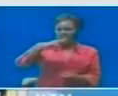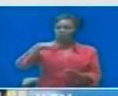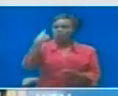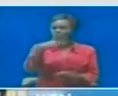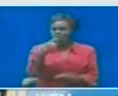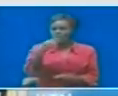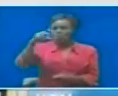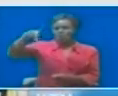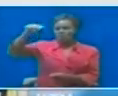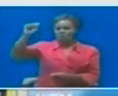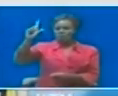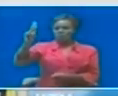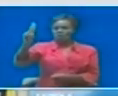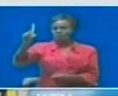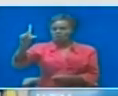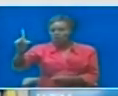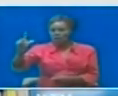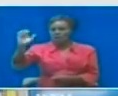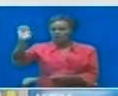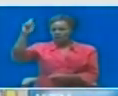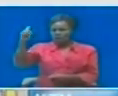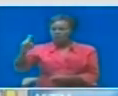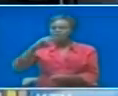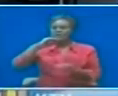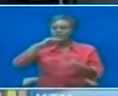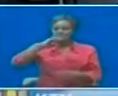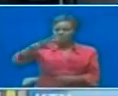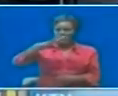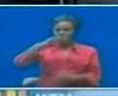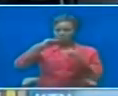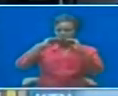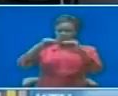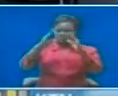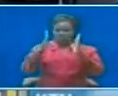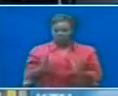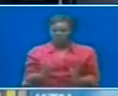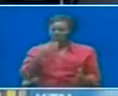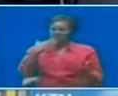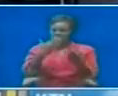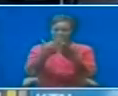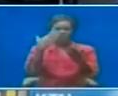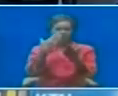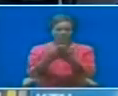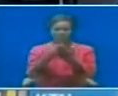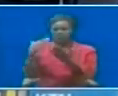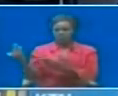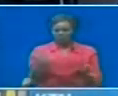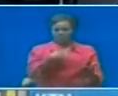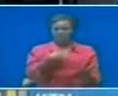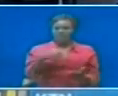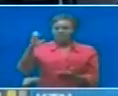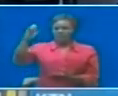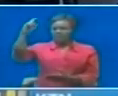Paul Achar, who is an executive speech coach. Thank you so much for joining us. Thank you so much, Joy, for having me. What do